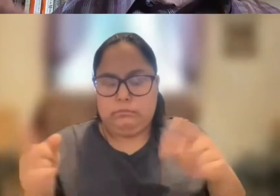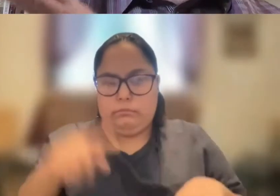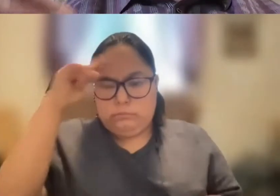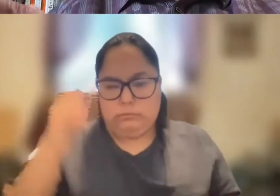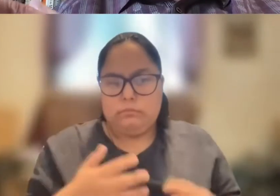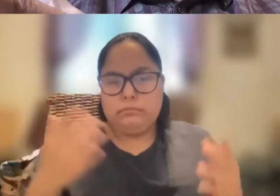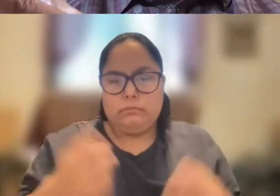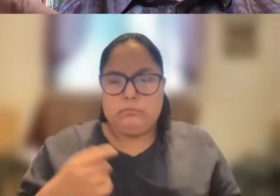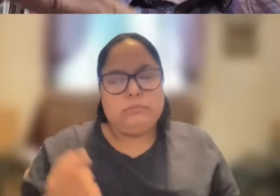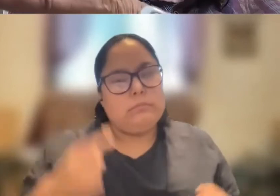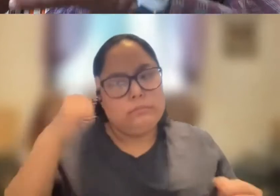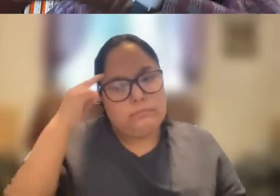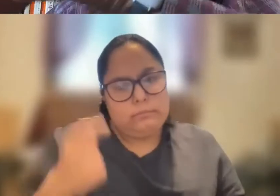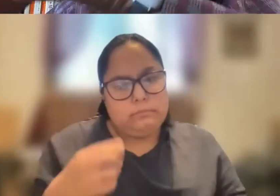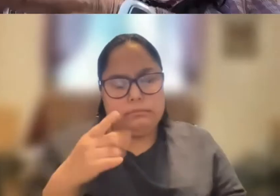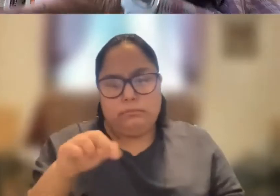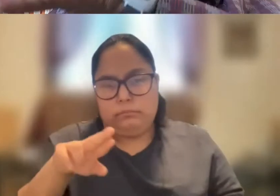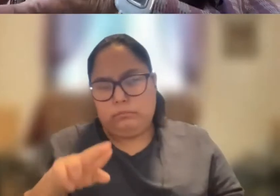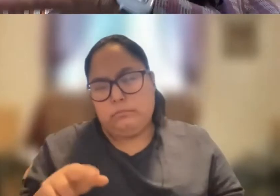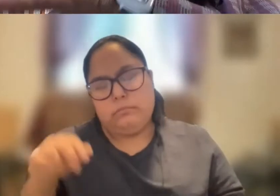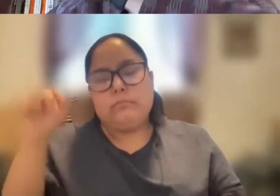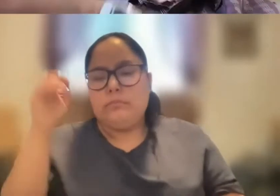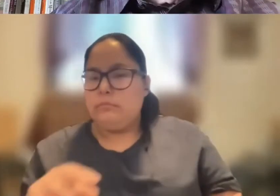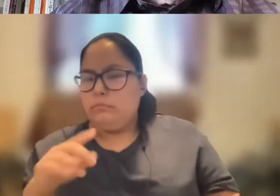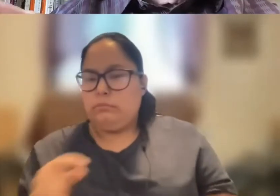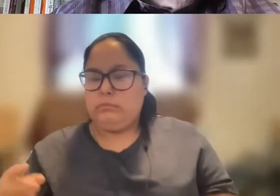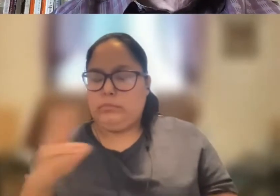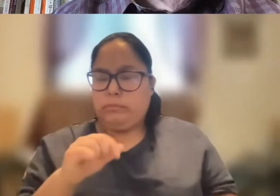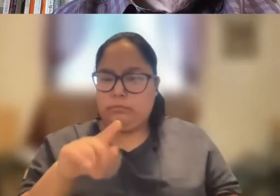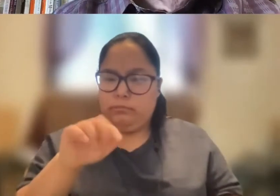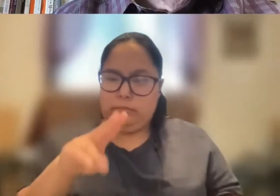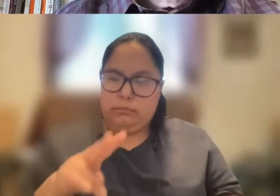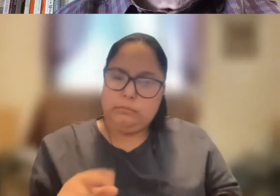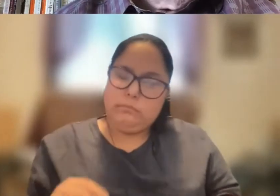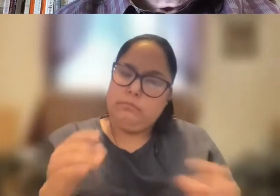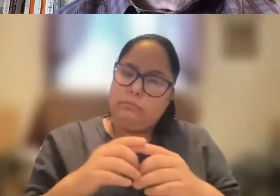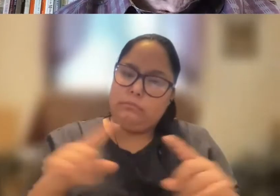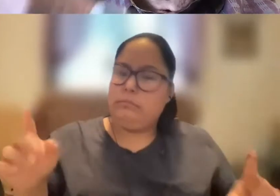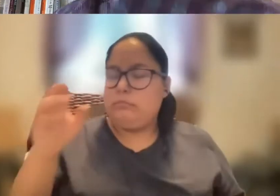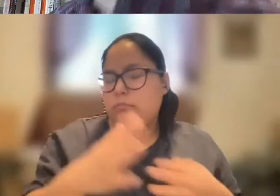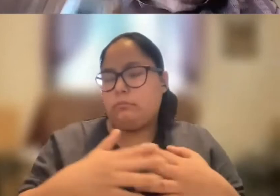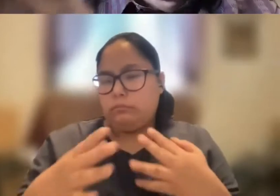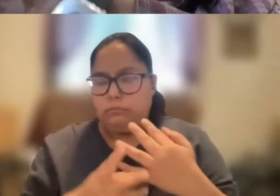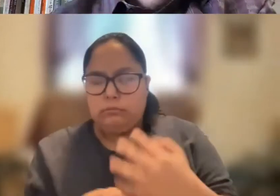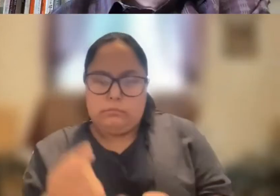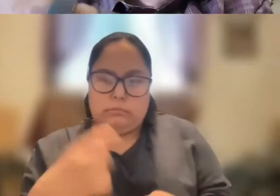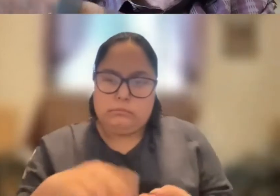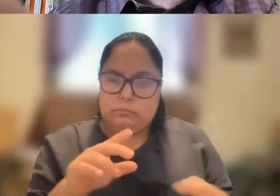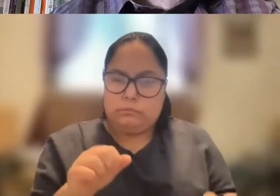wonder, is there effort to get some expertise in dealing with sexual assault, both